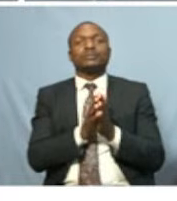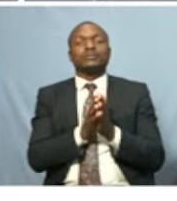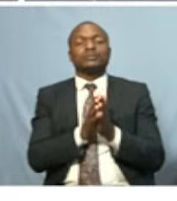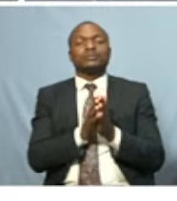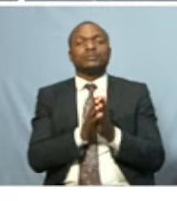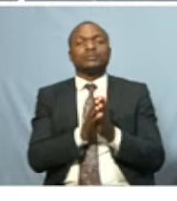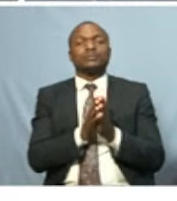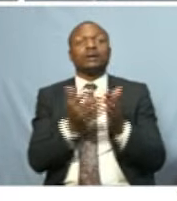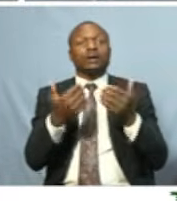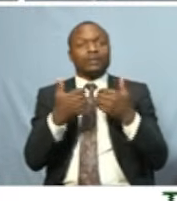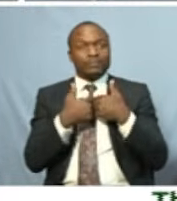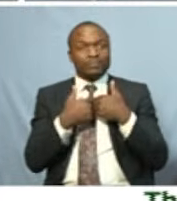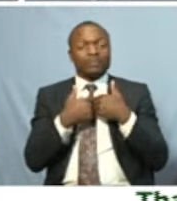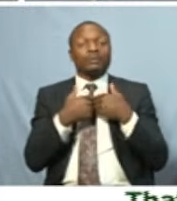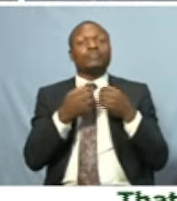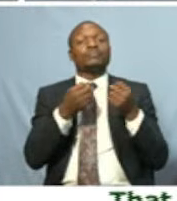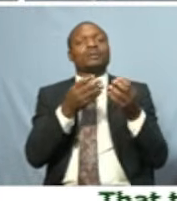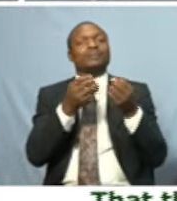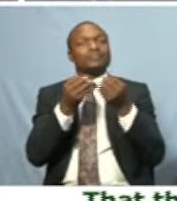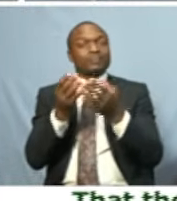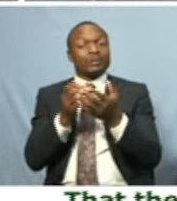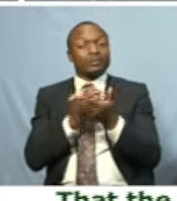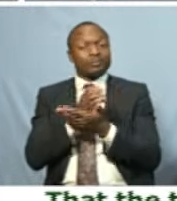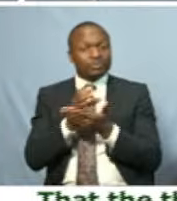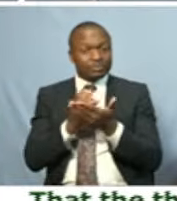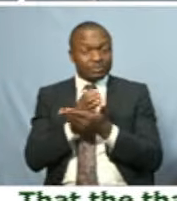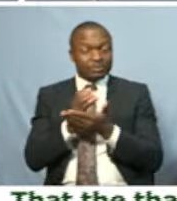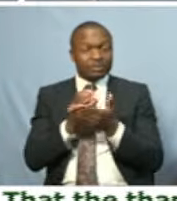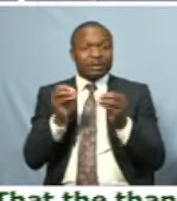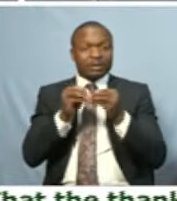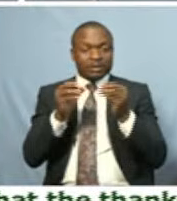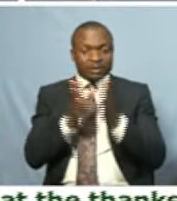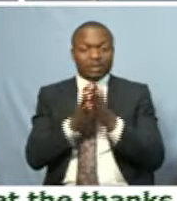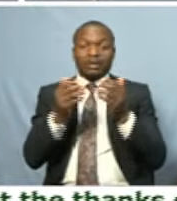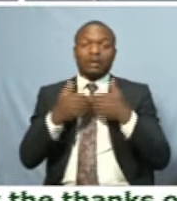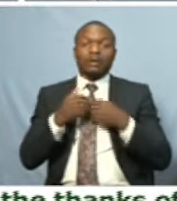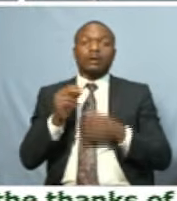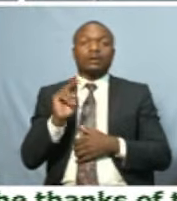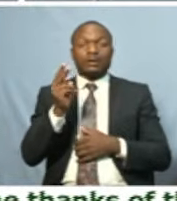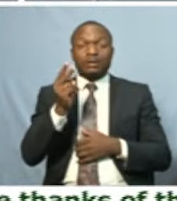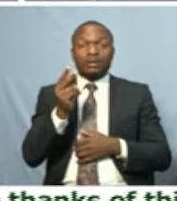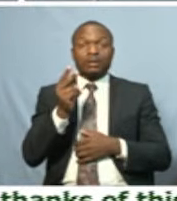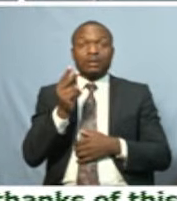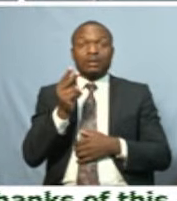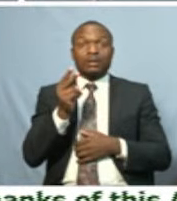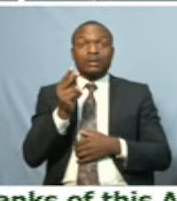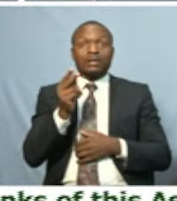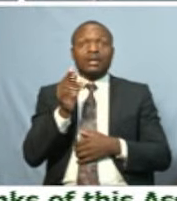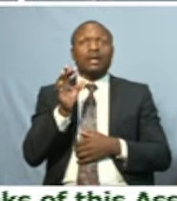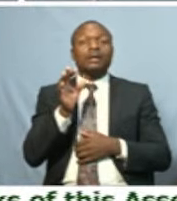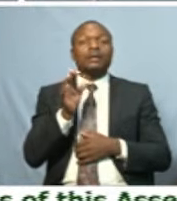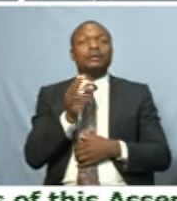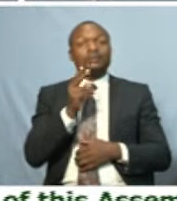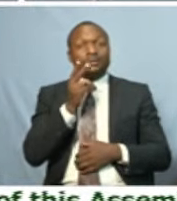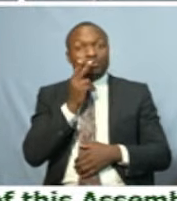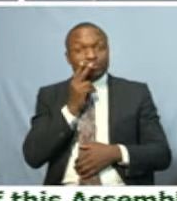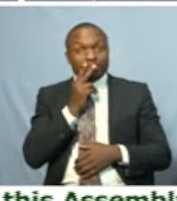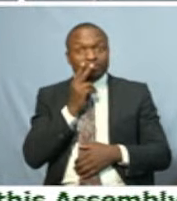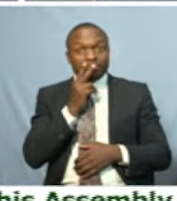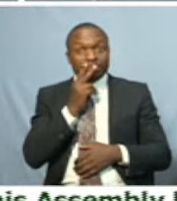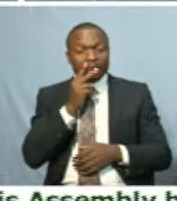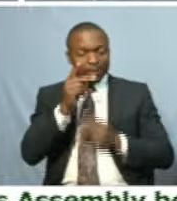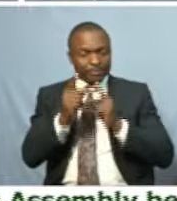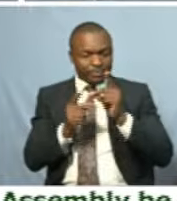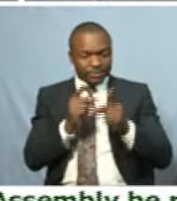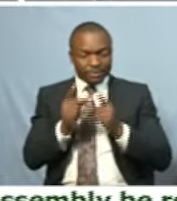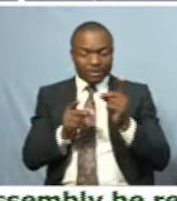now buyer seat. Cabo as now the second tobacco processing company in Zambia, in Cabo there. These